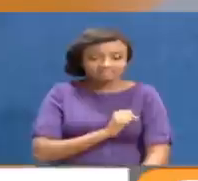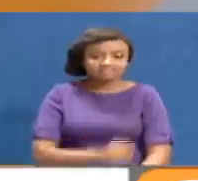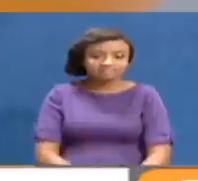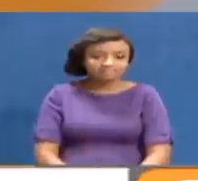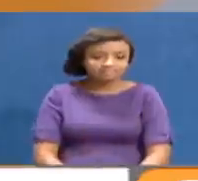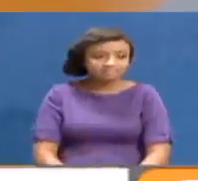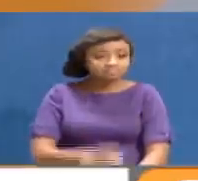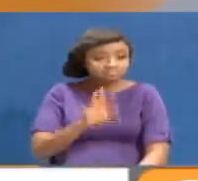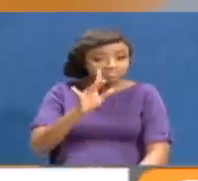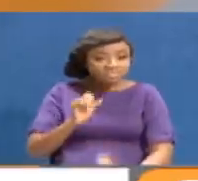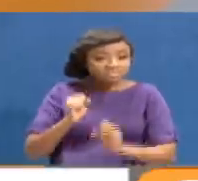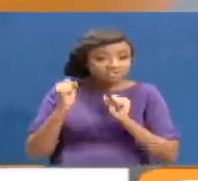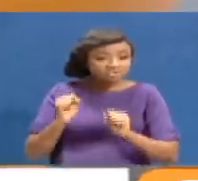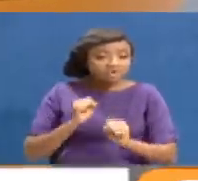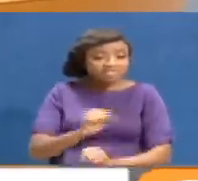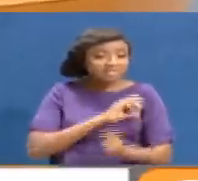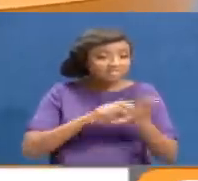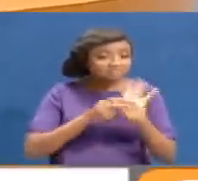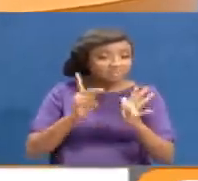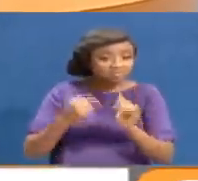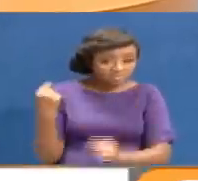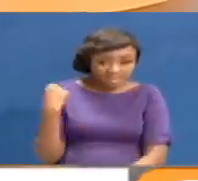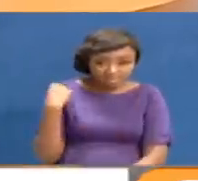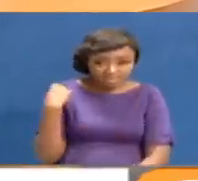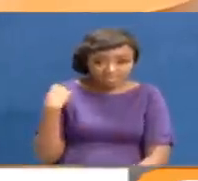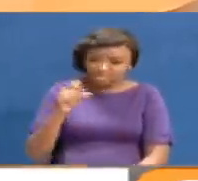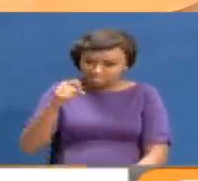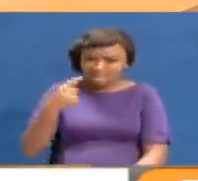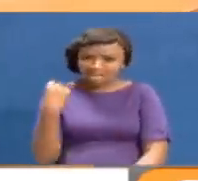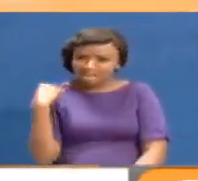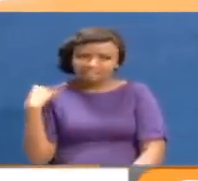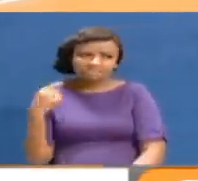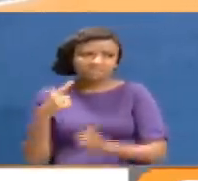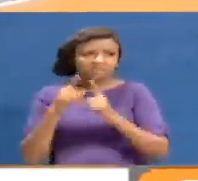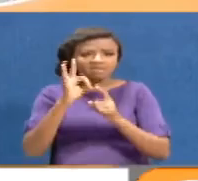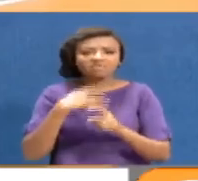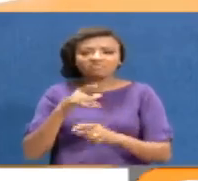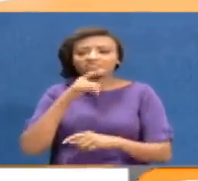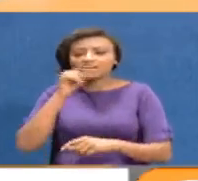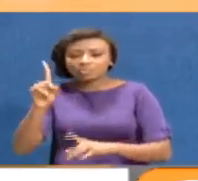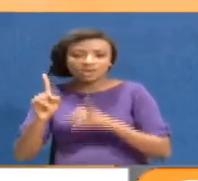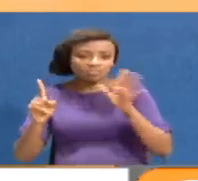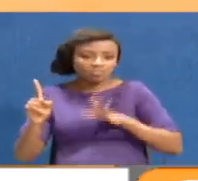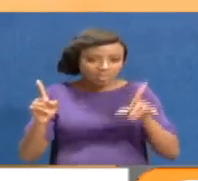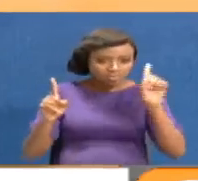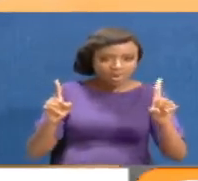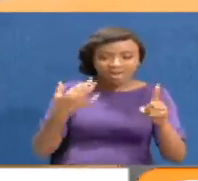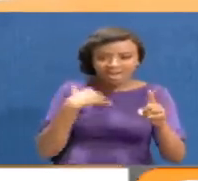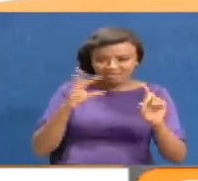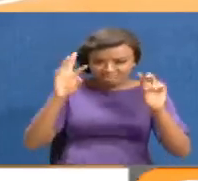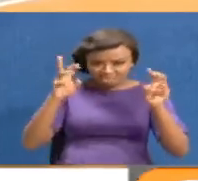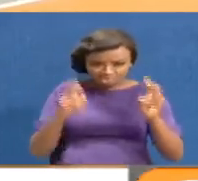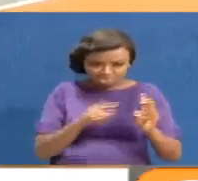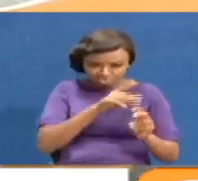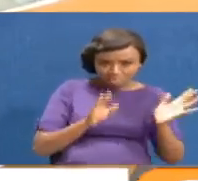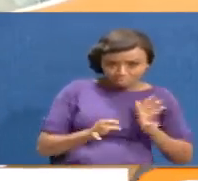Does strength mean numbers or legislation? Yes, partly numbers. Partly numbers. If you have one man and one woman, there are some issues that